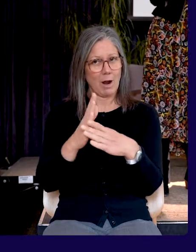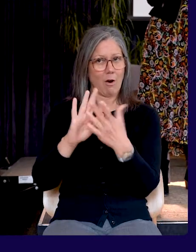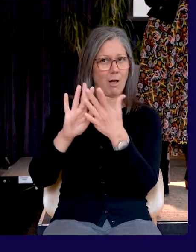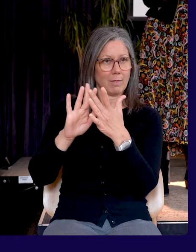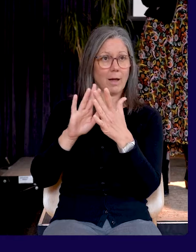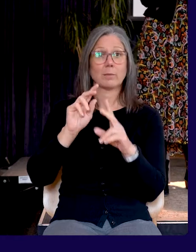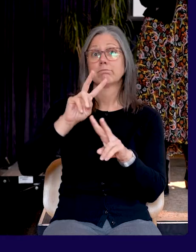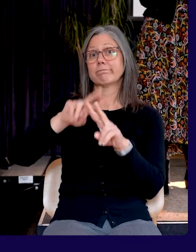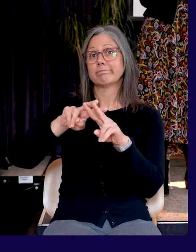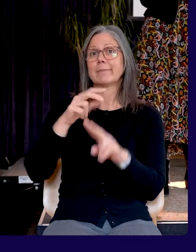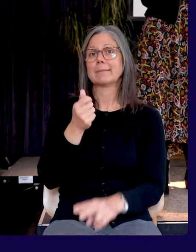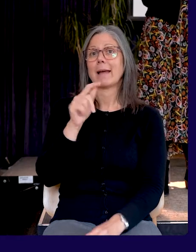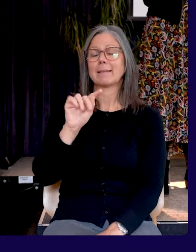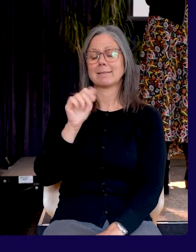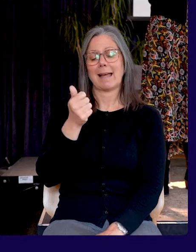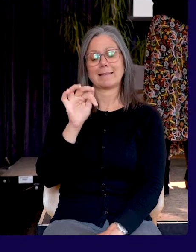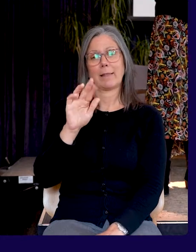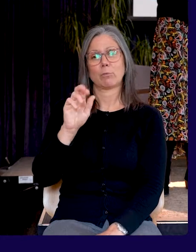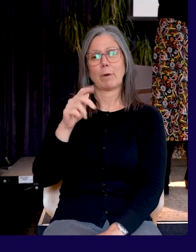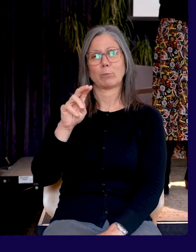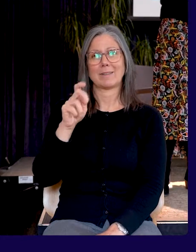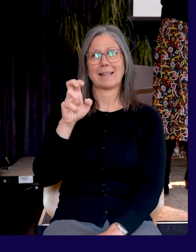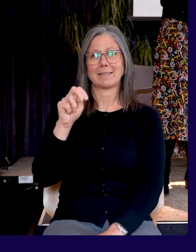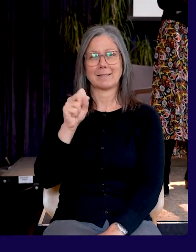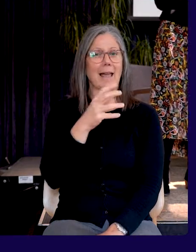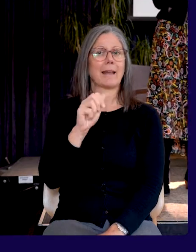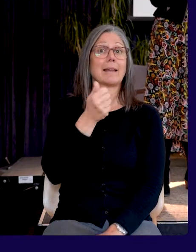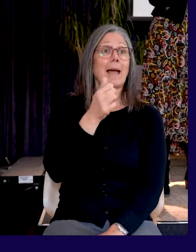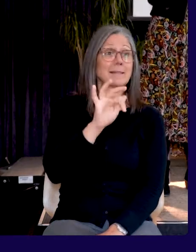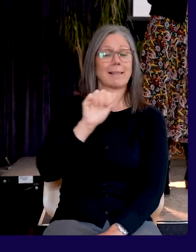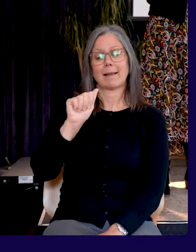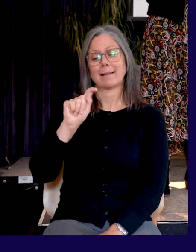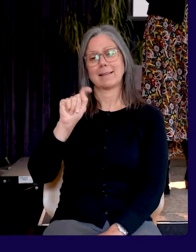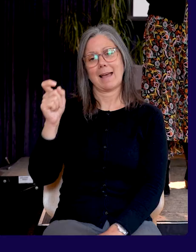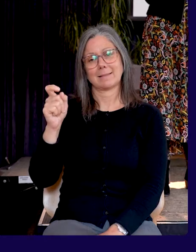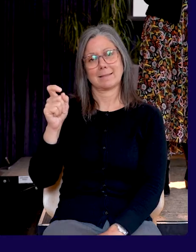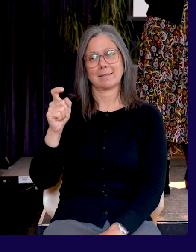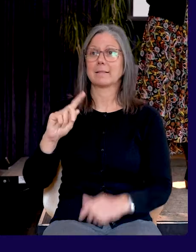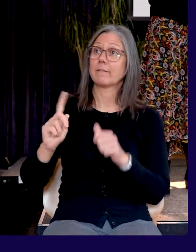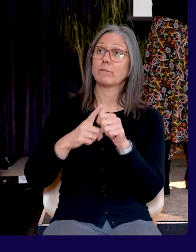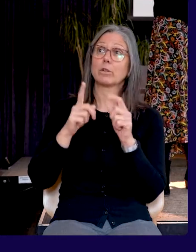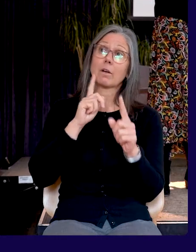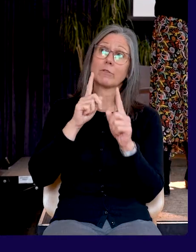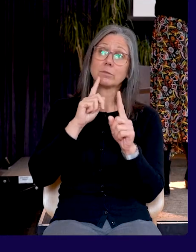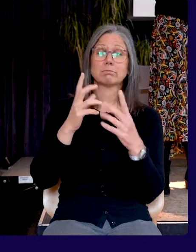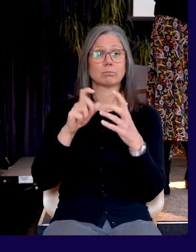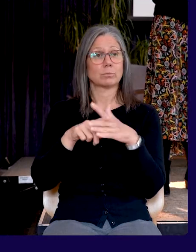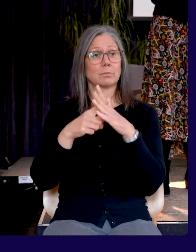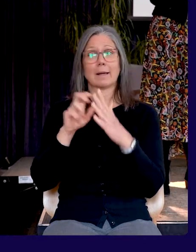using the hashtags 19th Represents or the 19th ATX. And now to kick off our first conversation, I'd like to invite